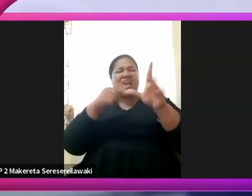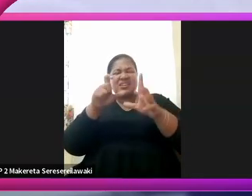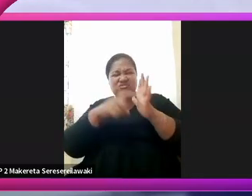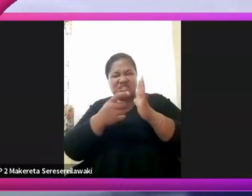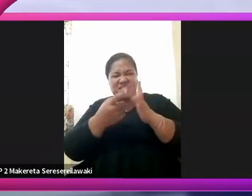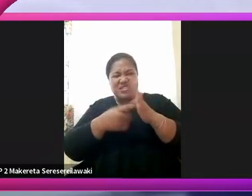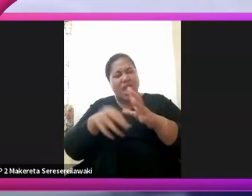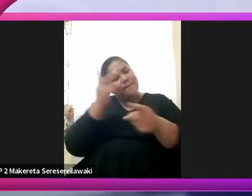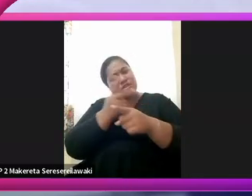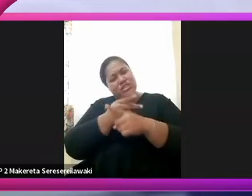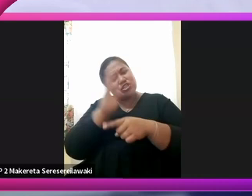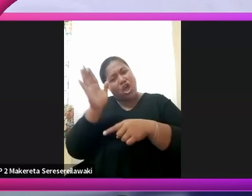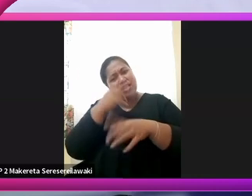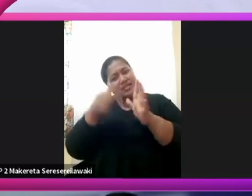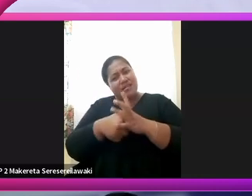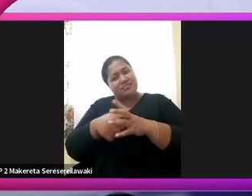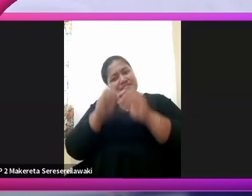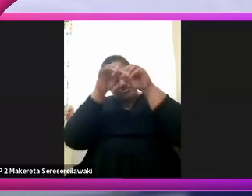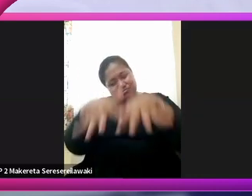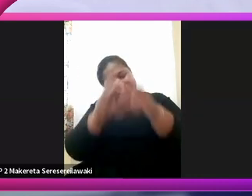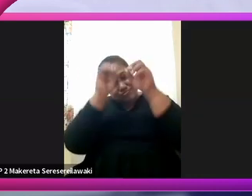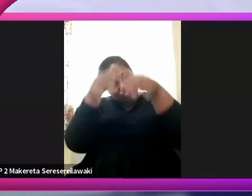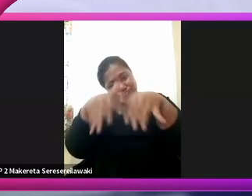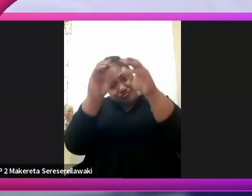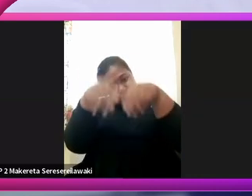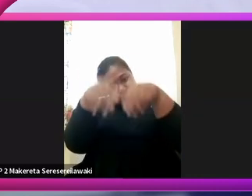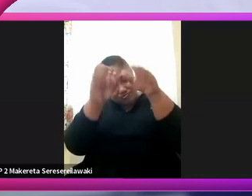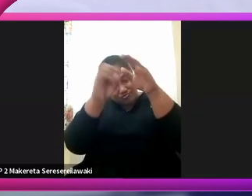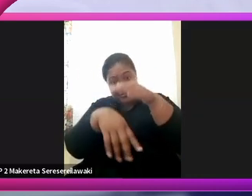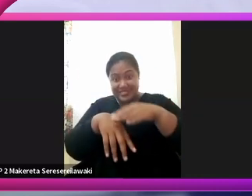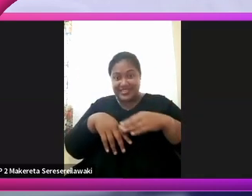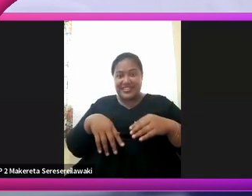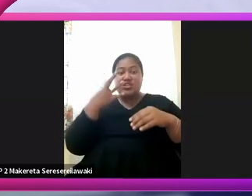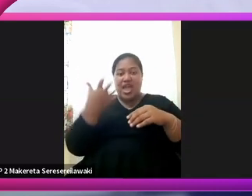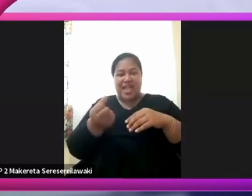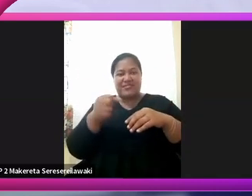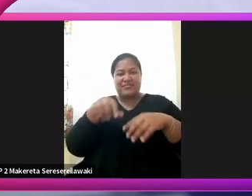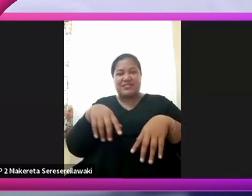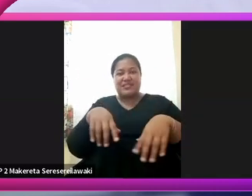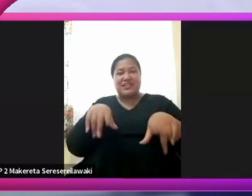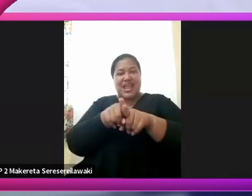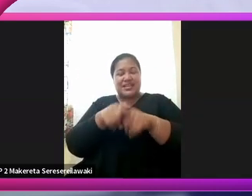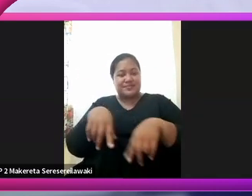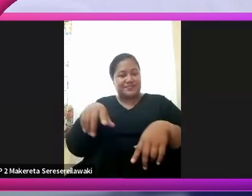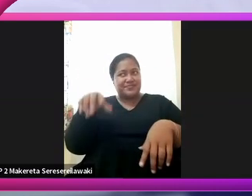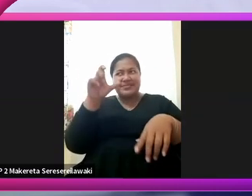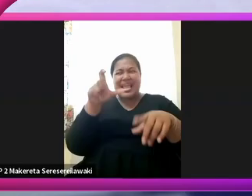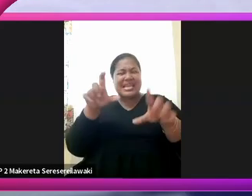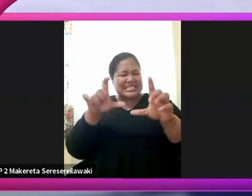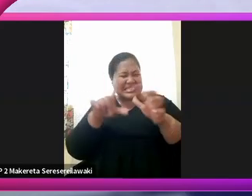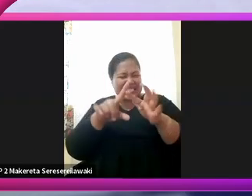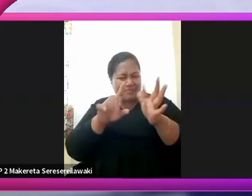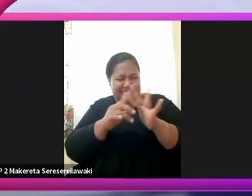testes, they produce semen. They produce semen in there and mix with you can see the like a water, we